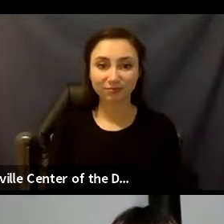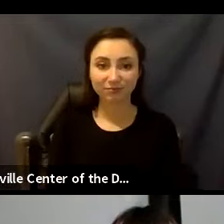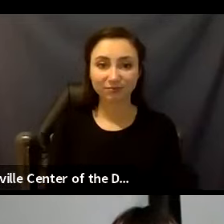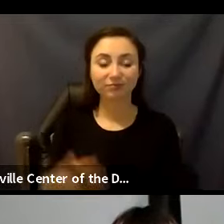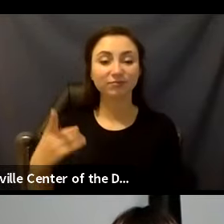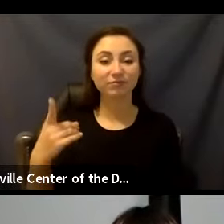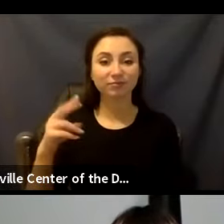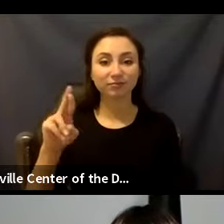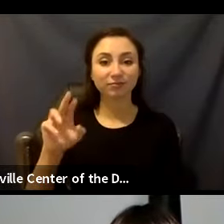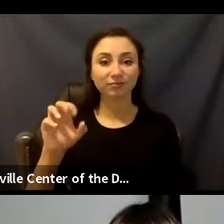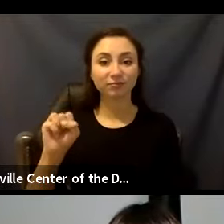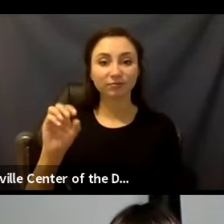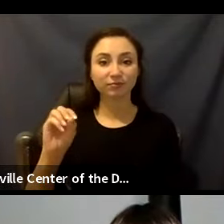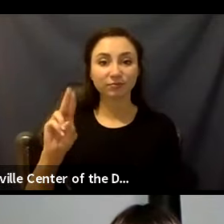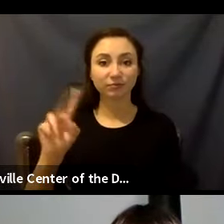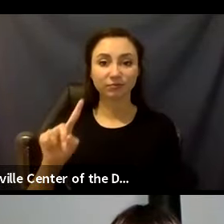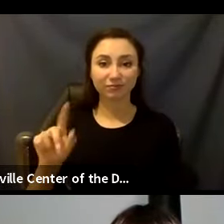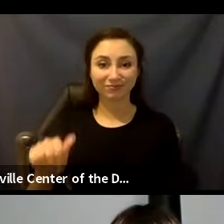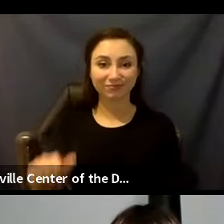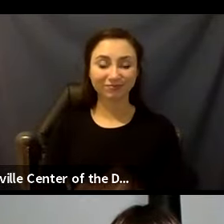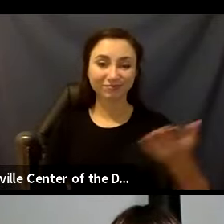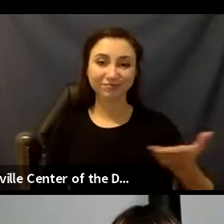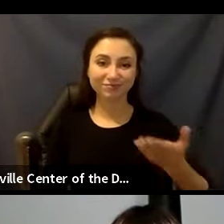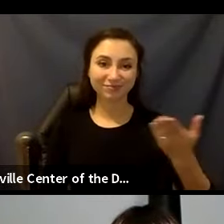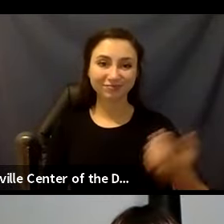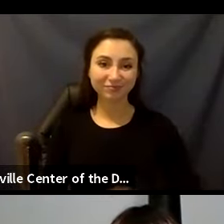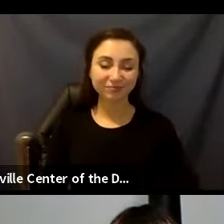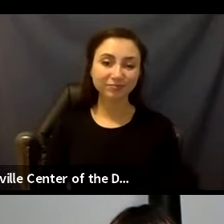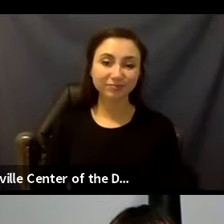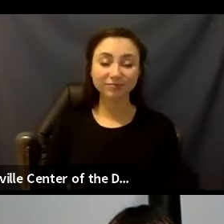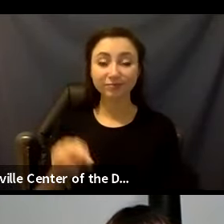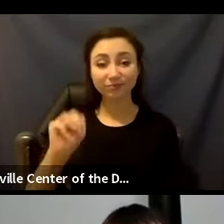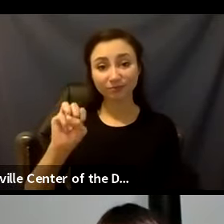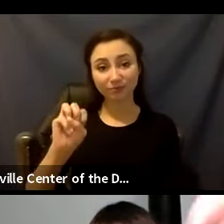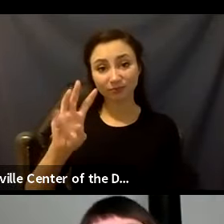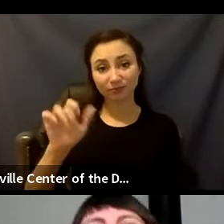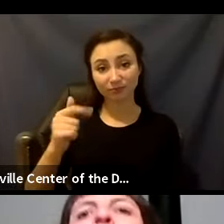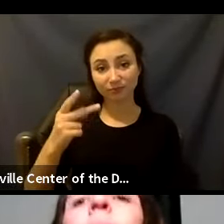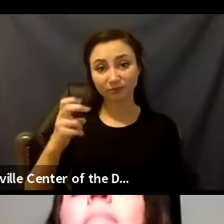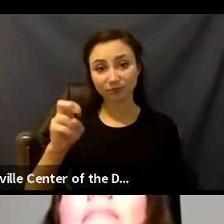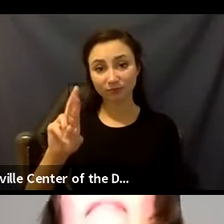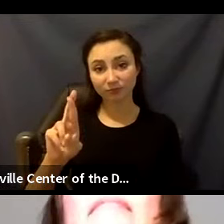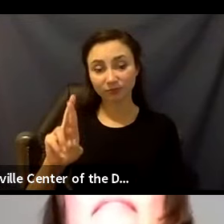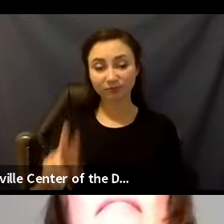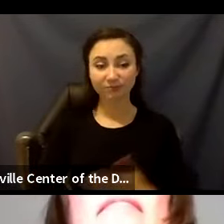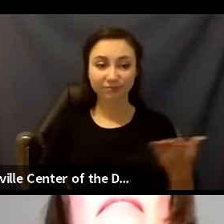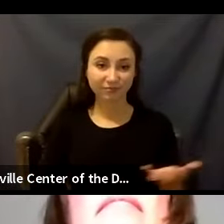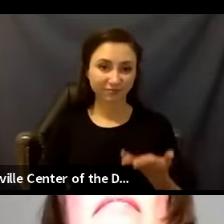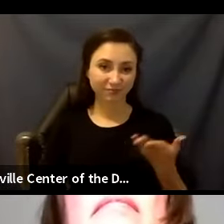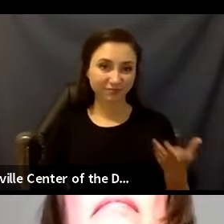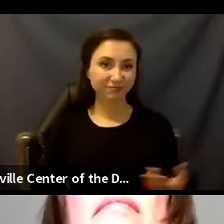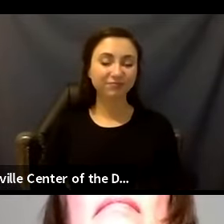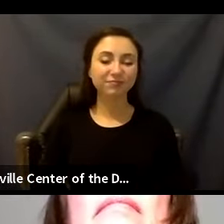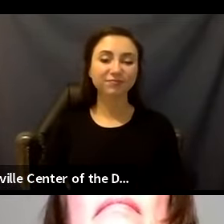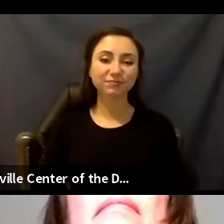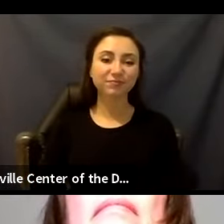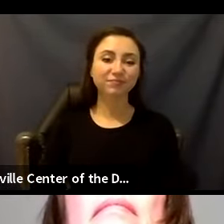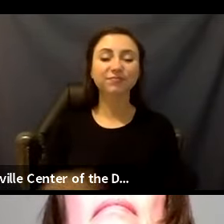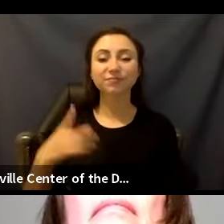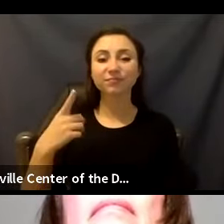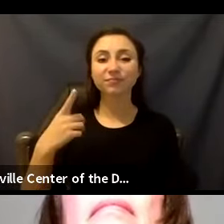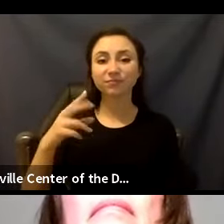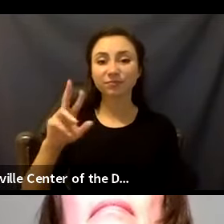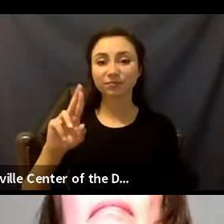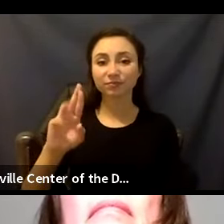Dr. Souza. Here. Ms. Wagner. Present. And Dr.